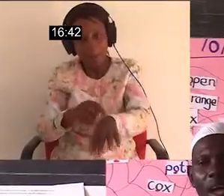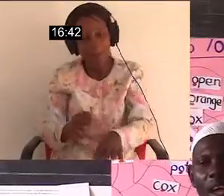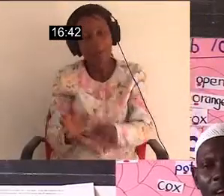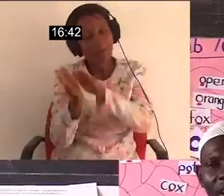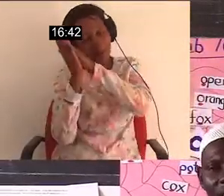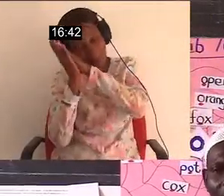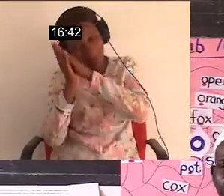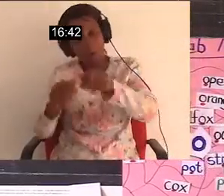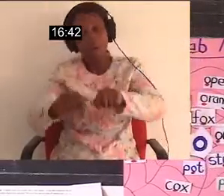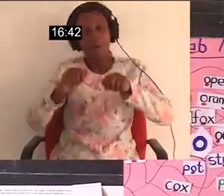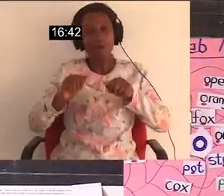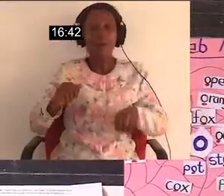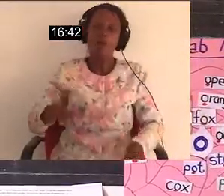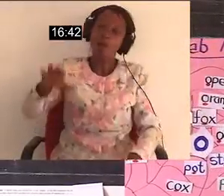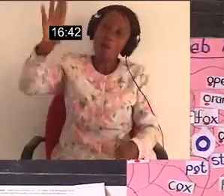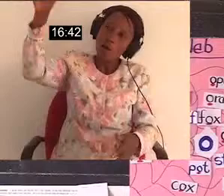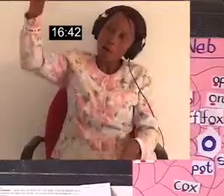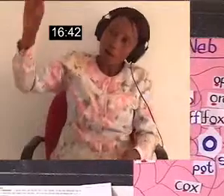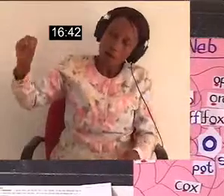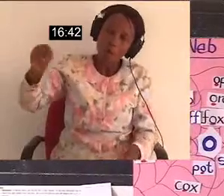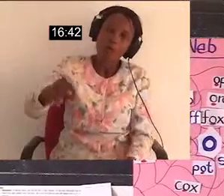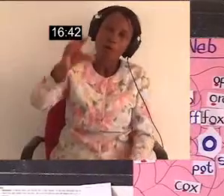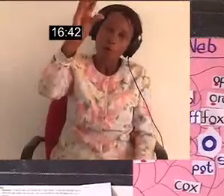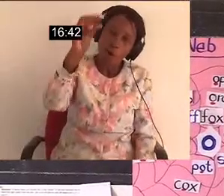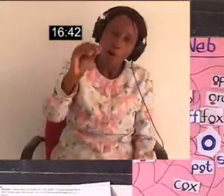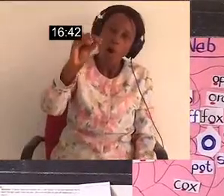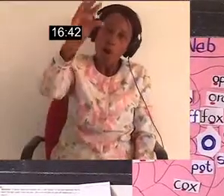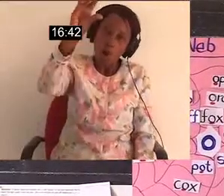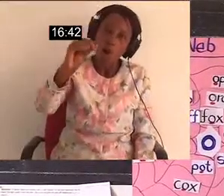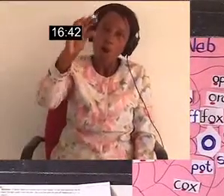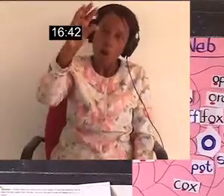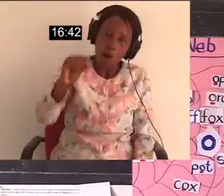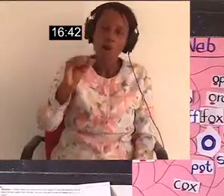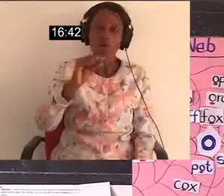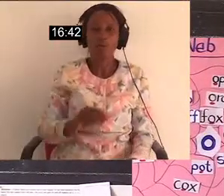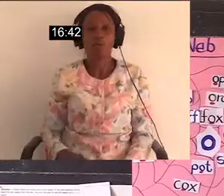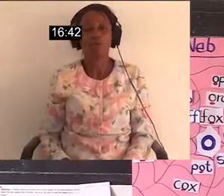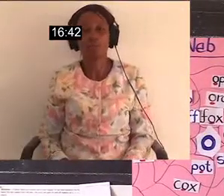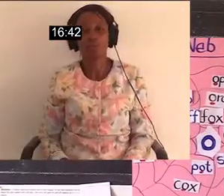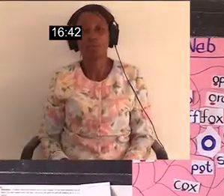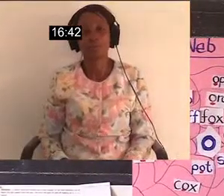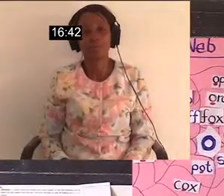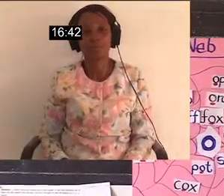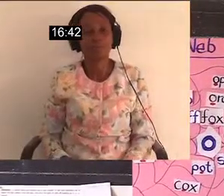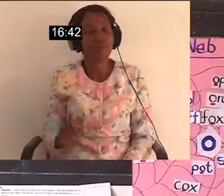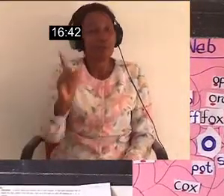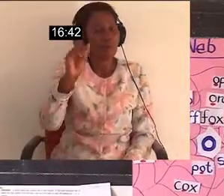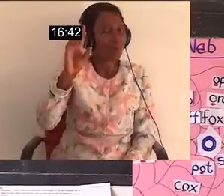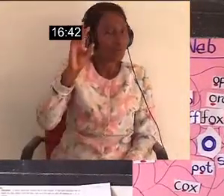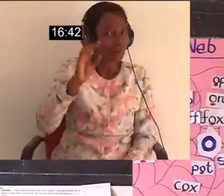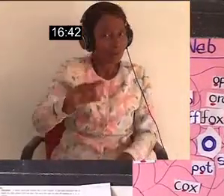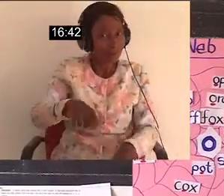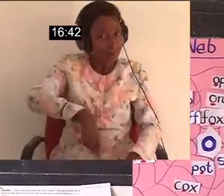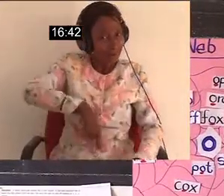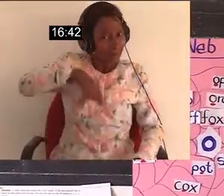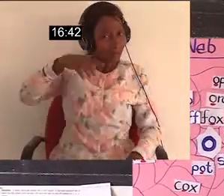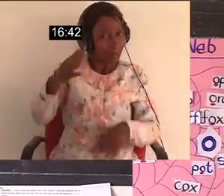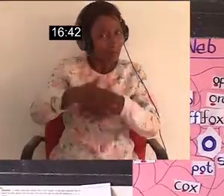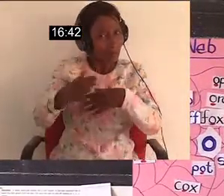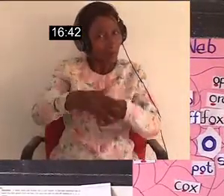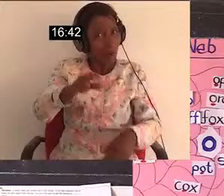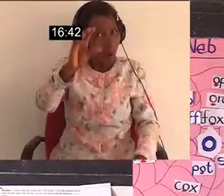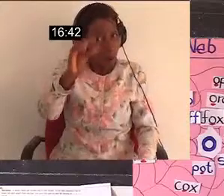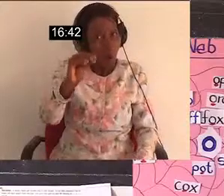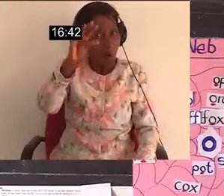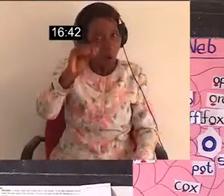for bed, the lights go off. Oh, oh, oh, oh, oh. What are you hearing? Oh, oh,